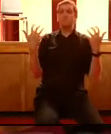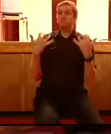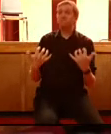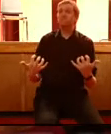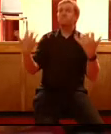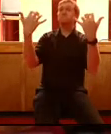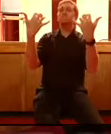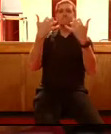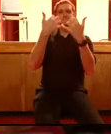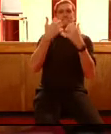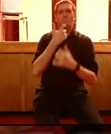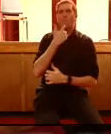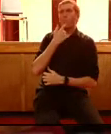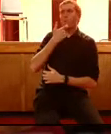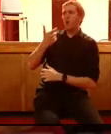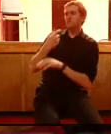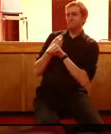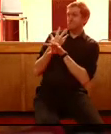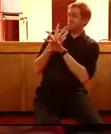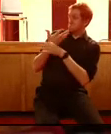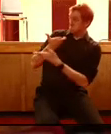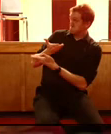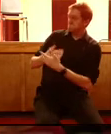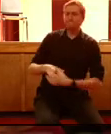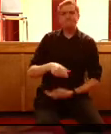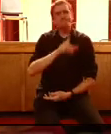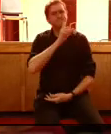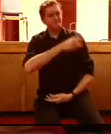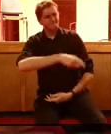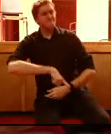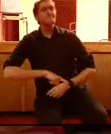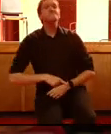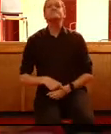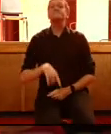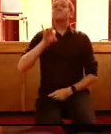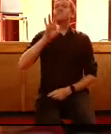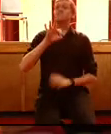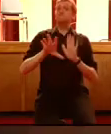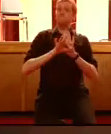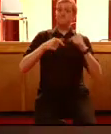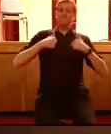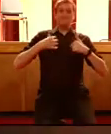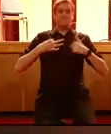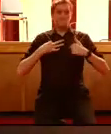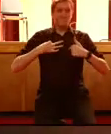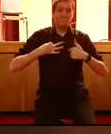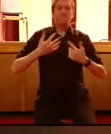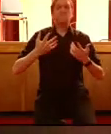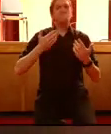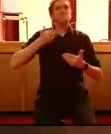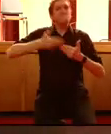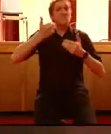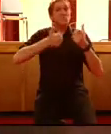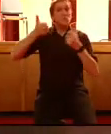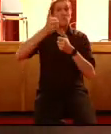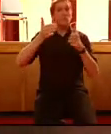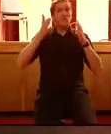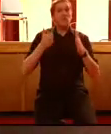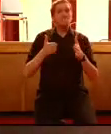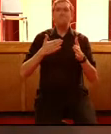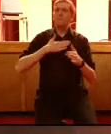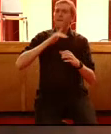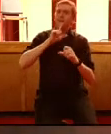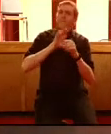the lives? Sure. If elected your next superintendent, my commitment to our parents,